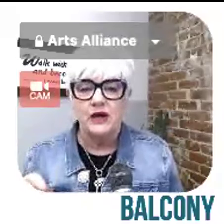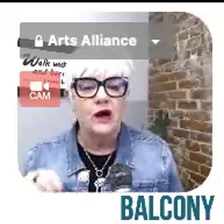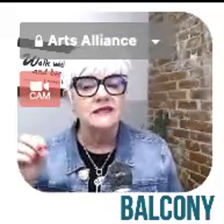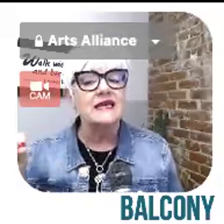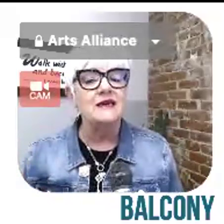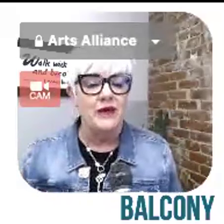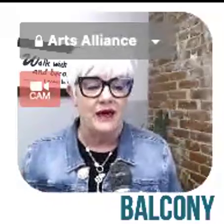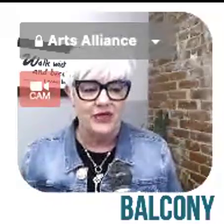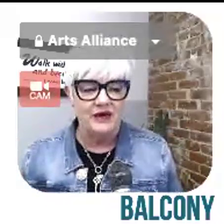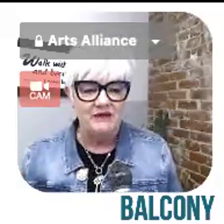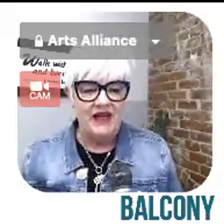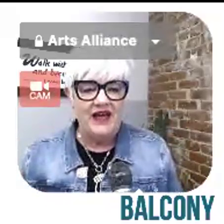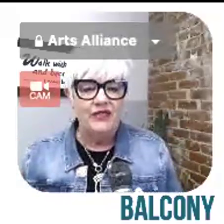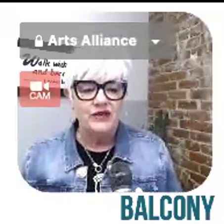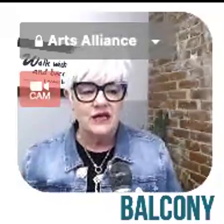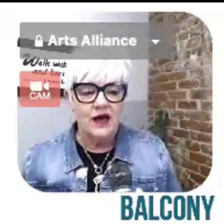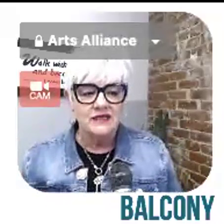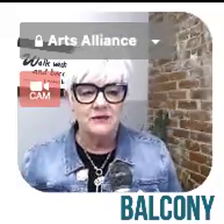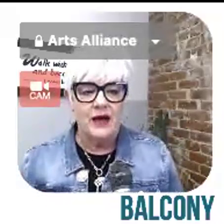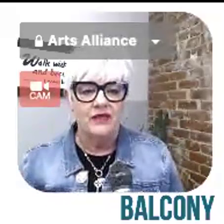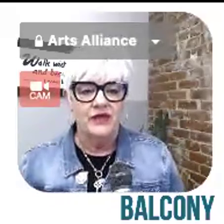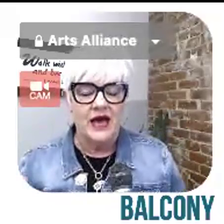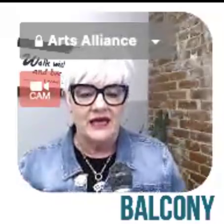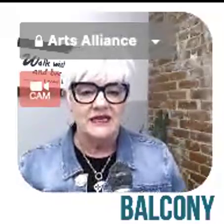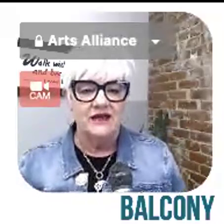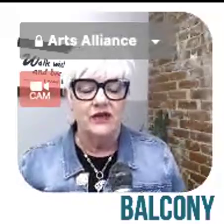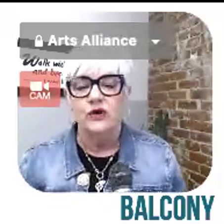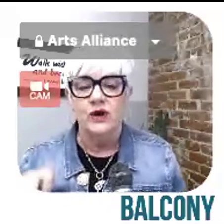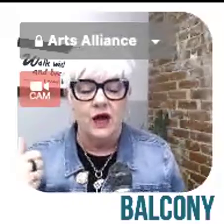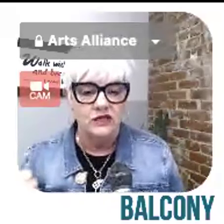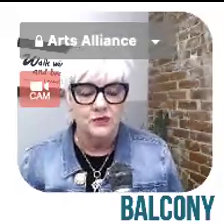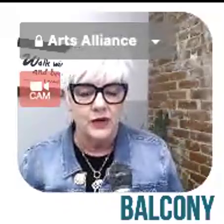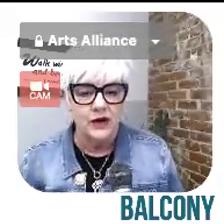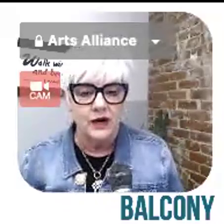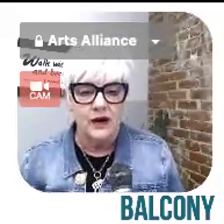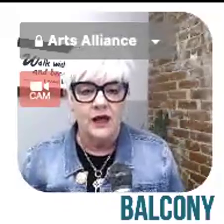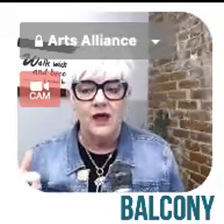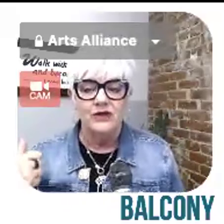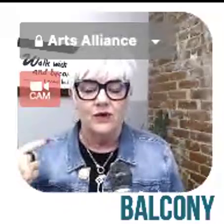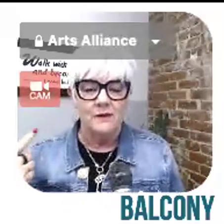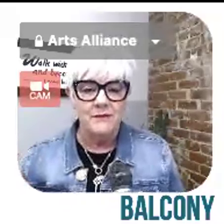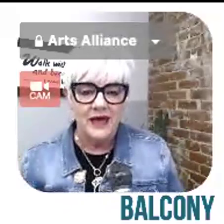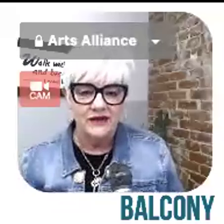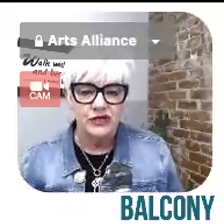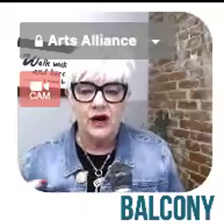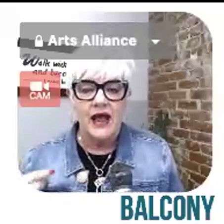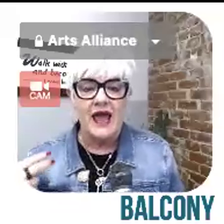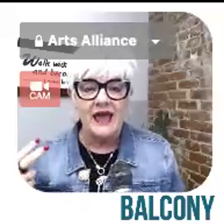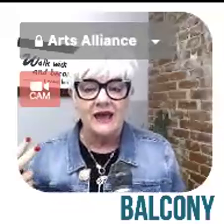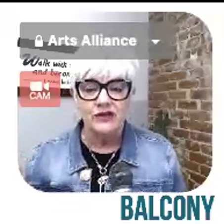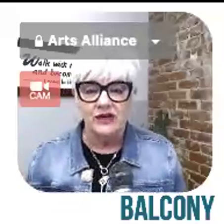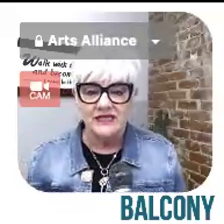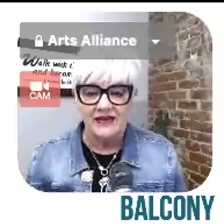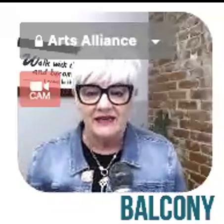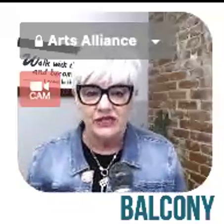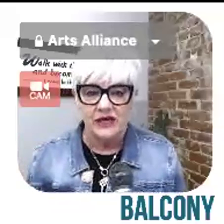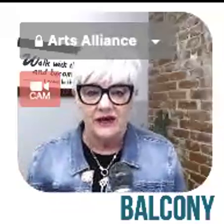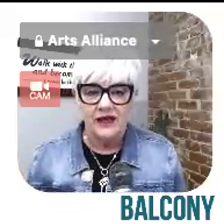book called E-Myth that talks about the idea that you're an entrepreneur, you're a manager, and